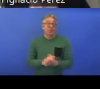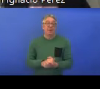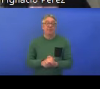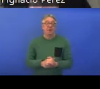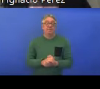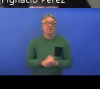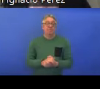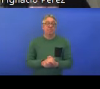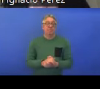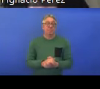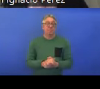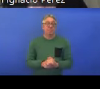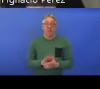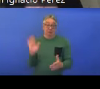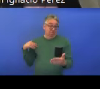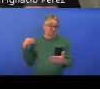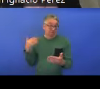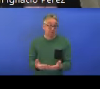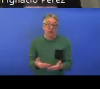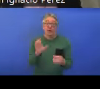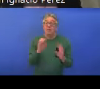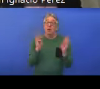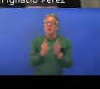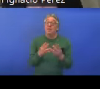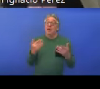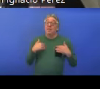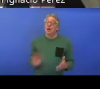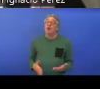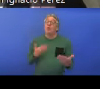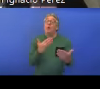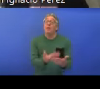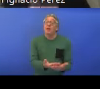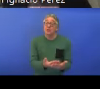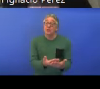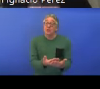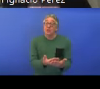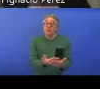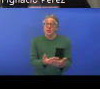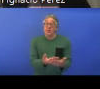of recommendations, even very recent ones, in which the CPD committee